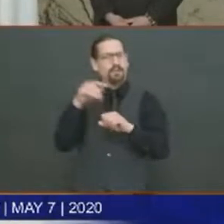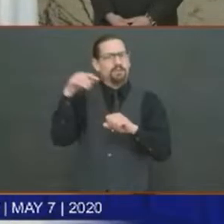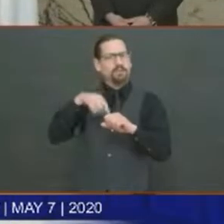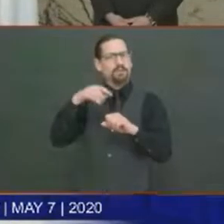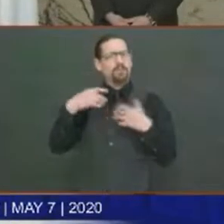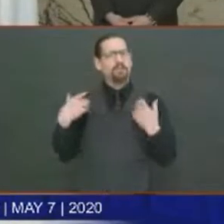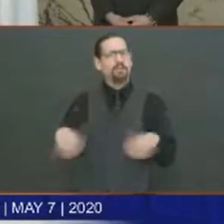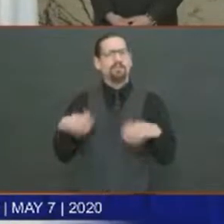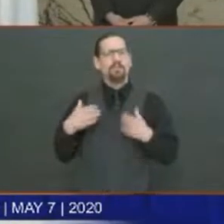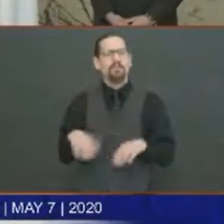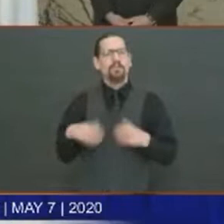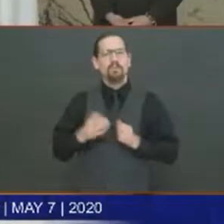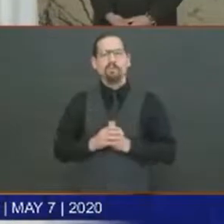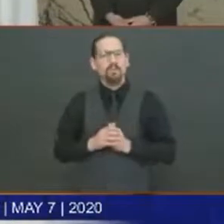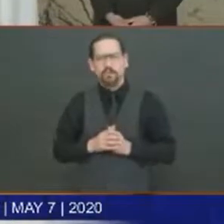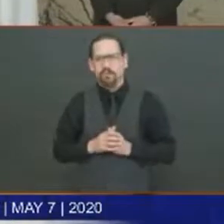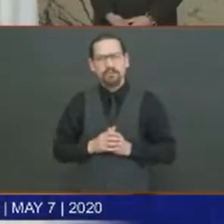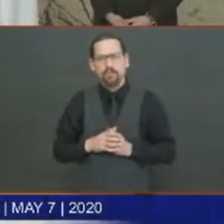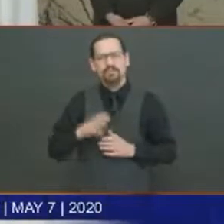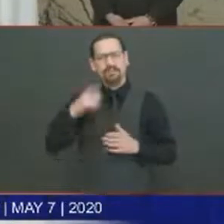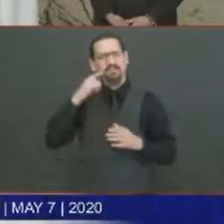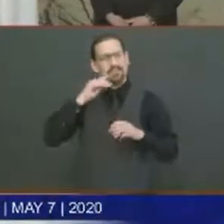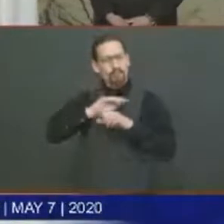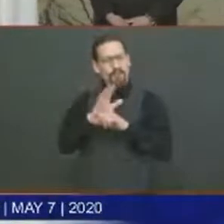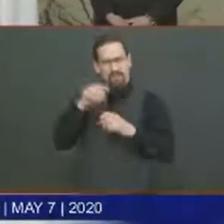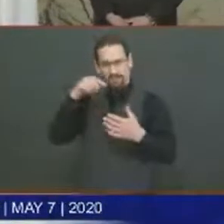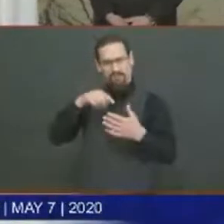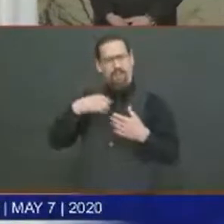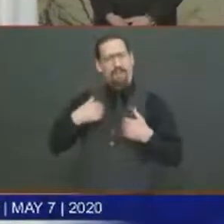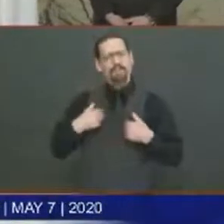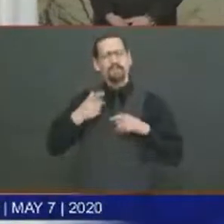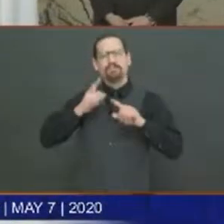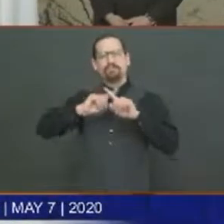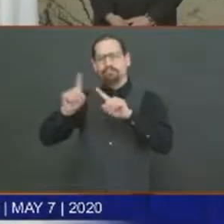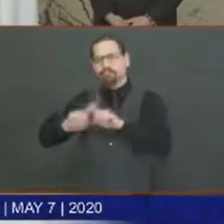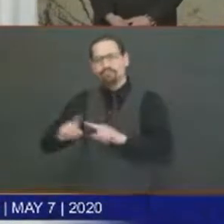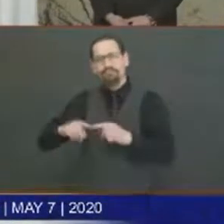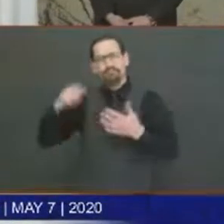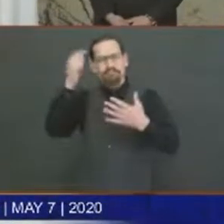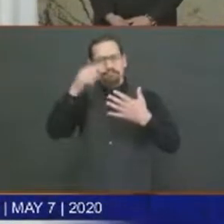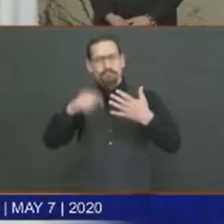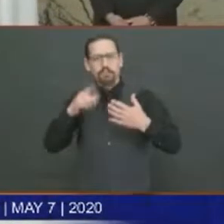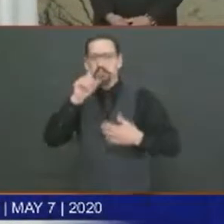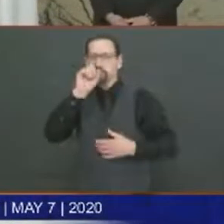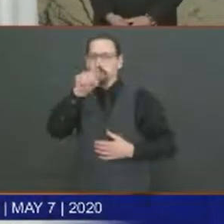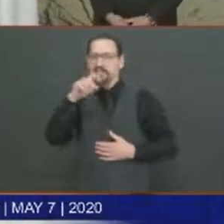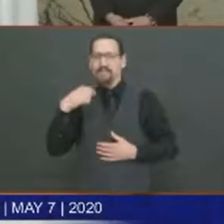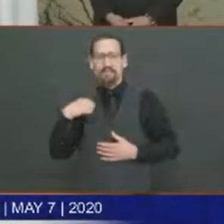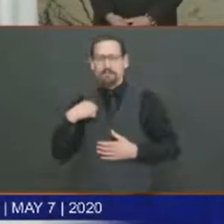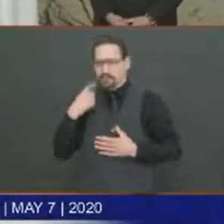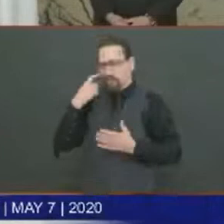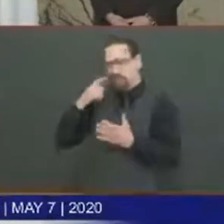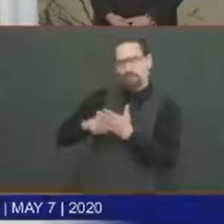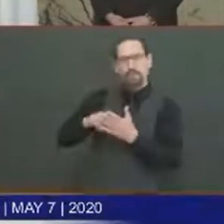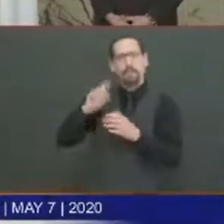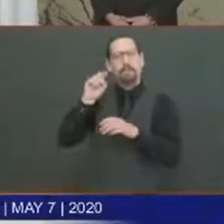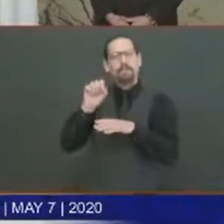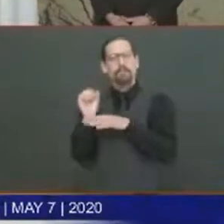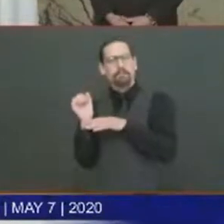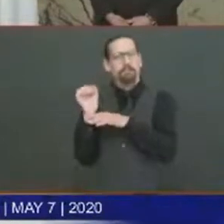if you stay ahead of it, if you stay ahead of the curve, then you can control its